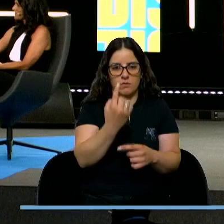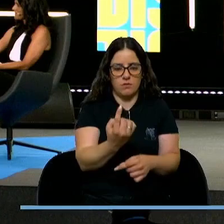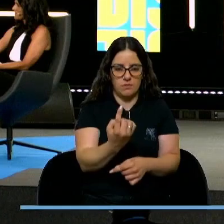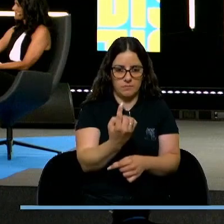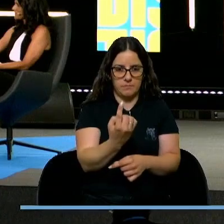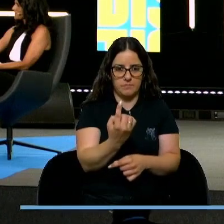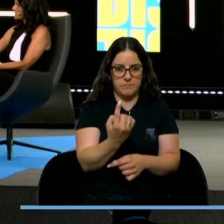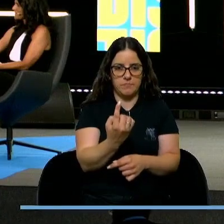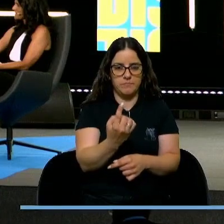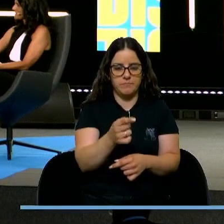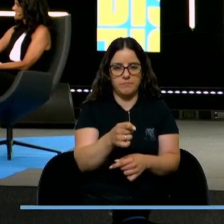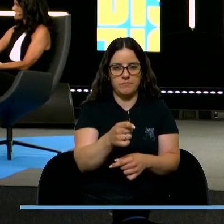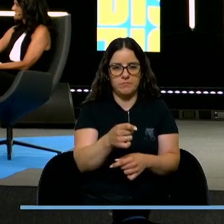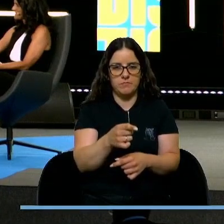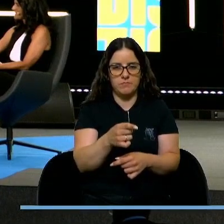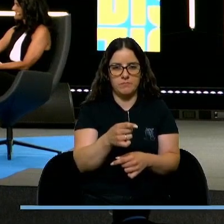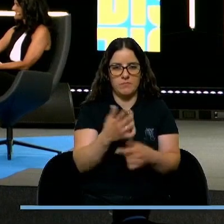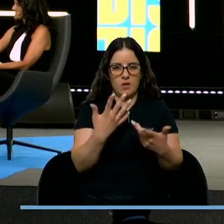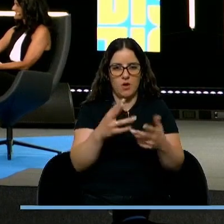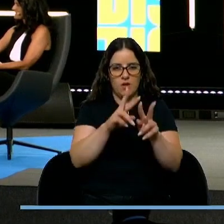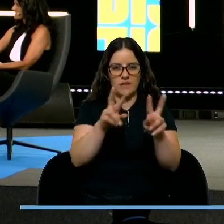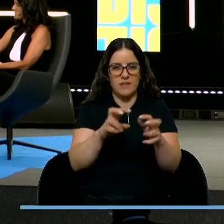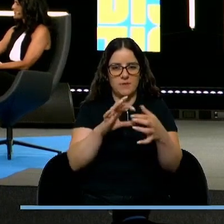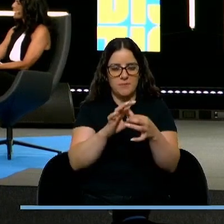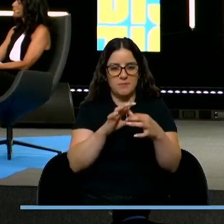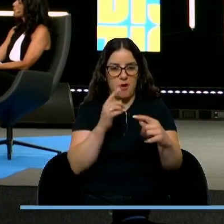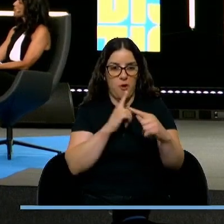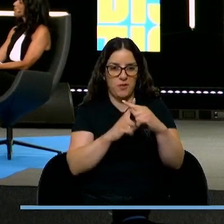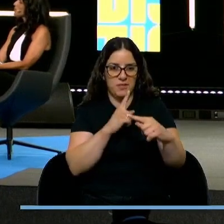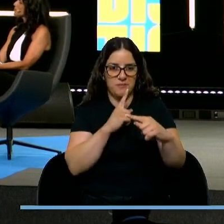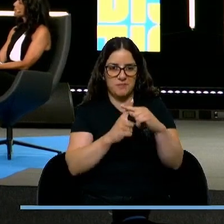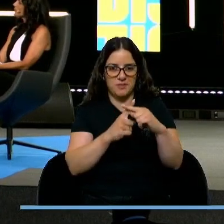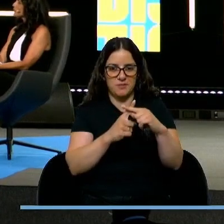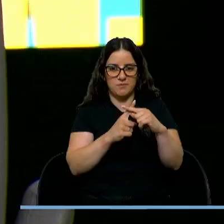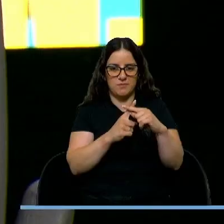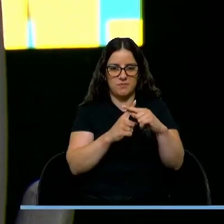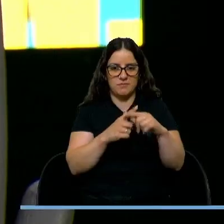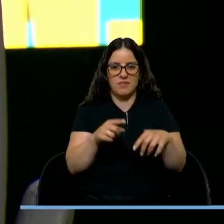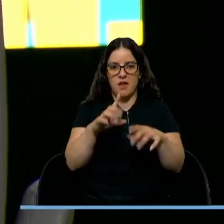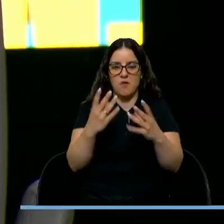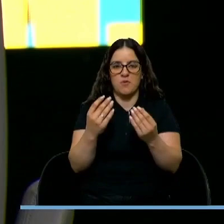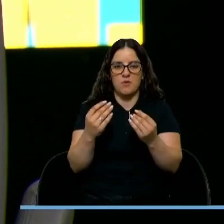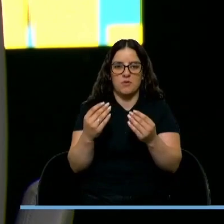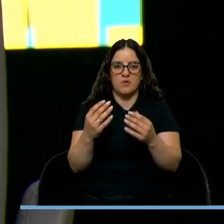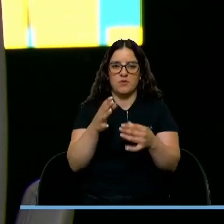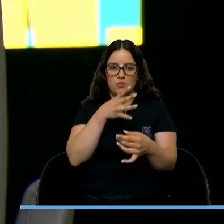we as consumers, and being optimistic.